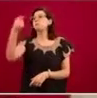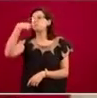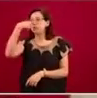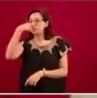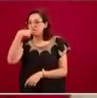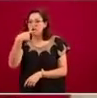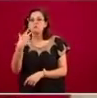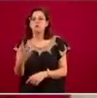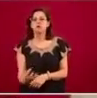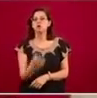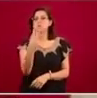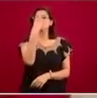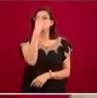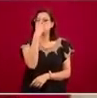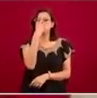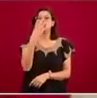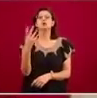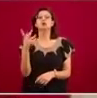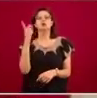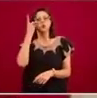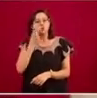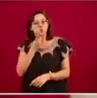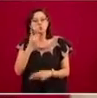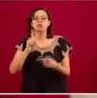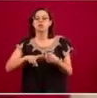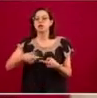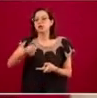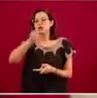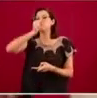the upcoming shipments, the flights that